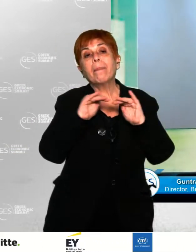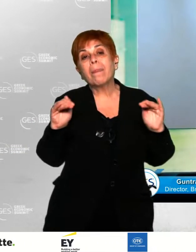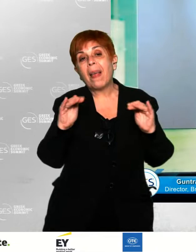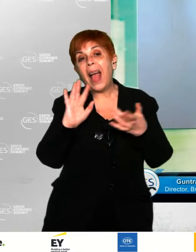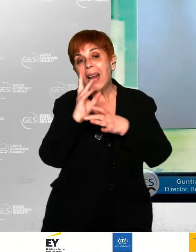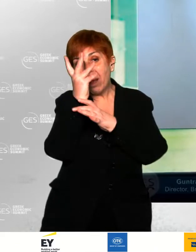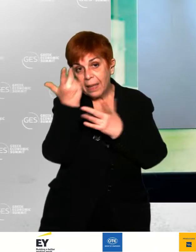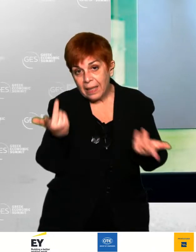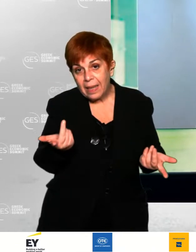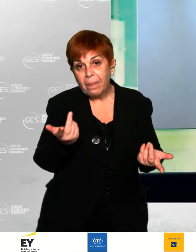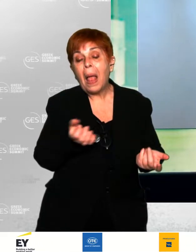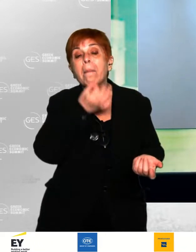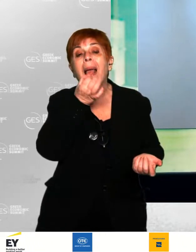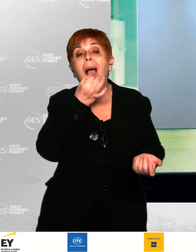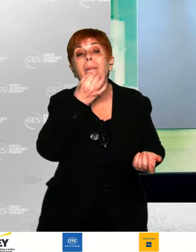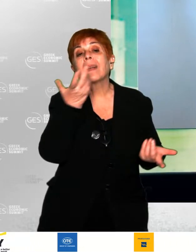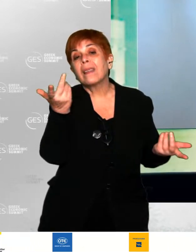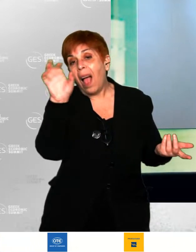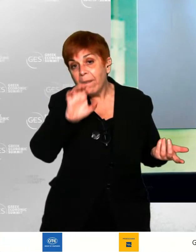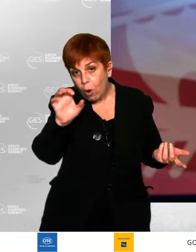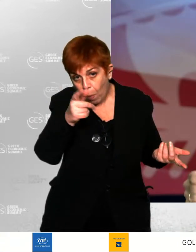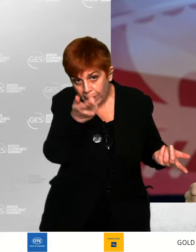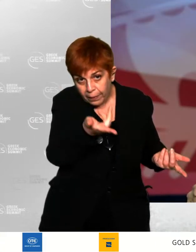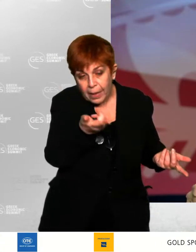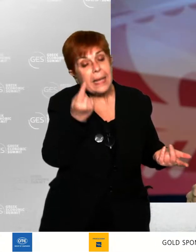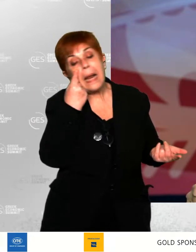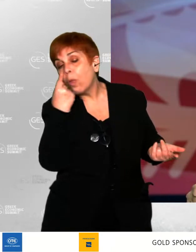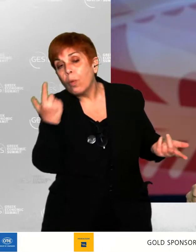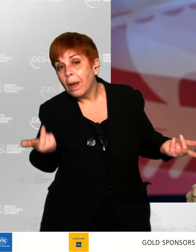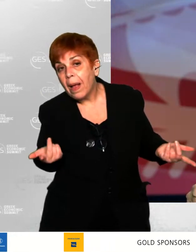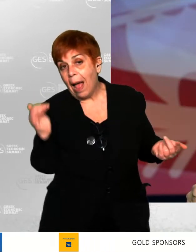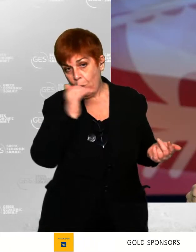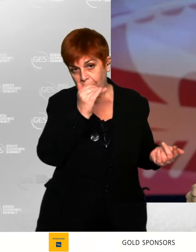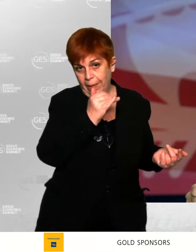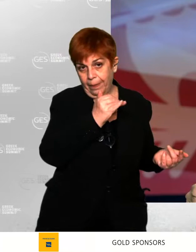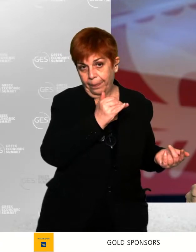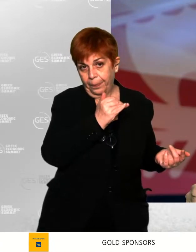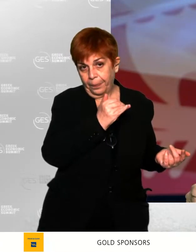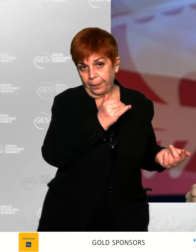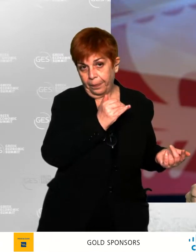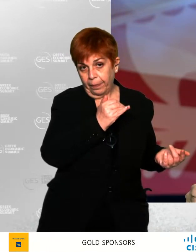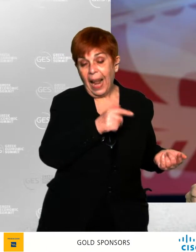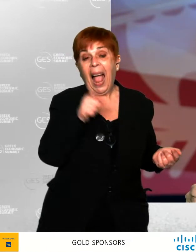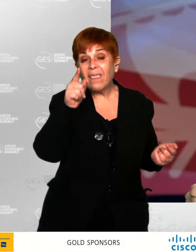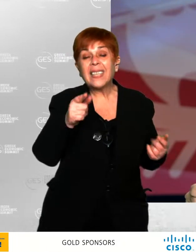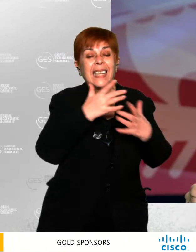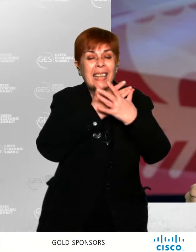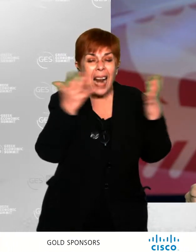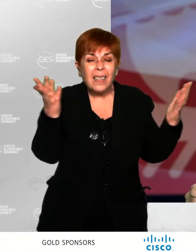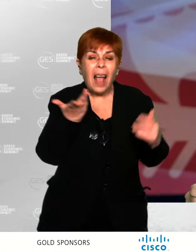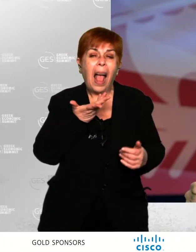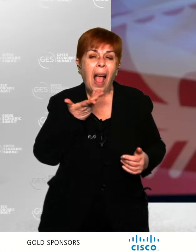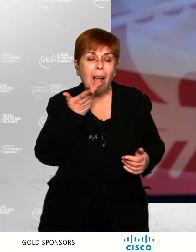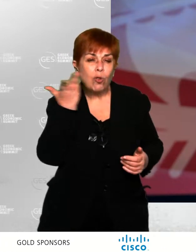mean, let's see how this massive infrastructure spending is dealt with. I